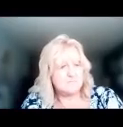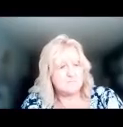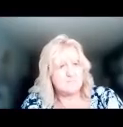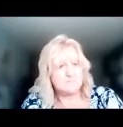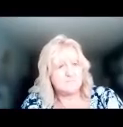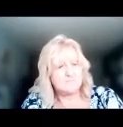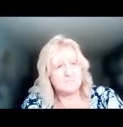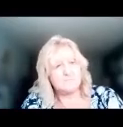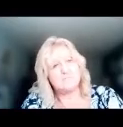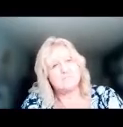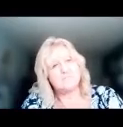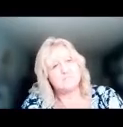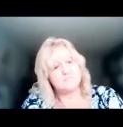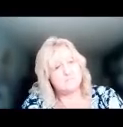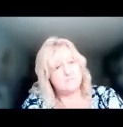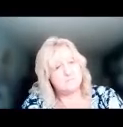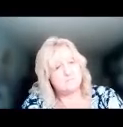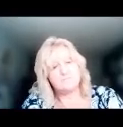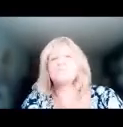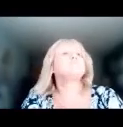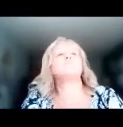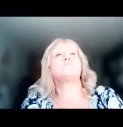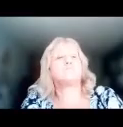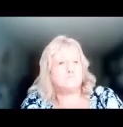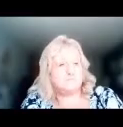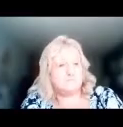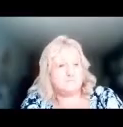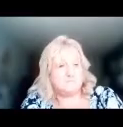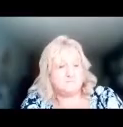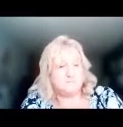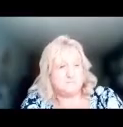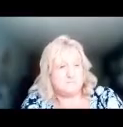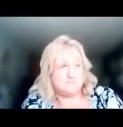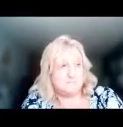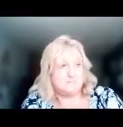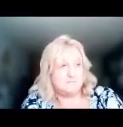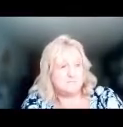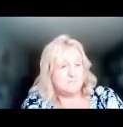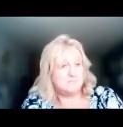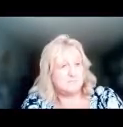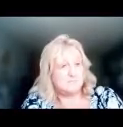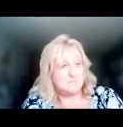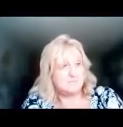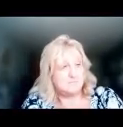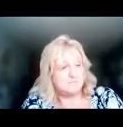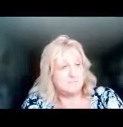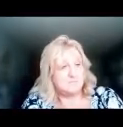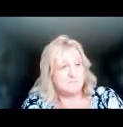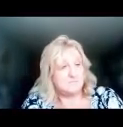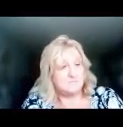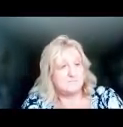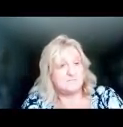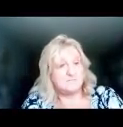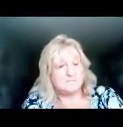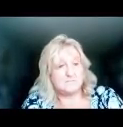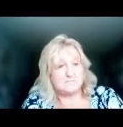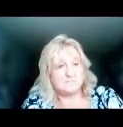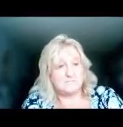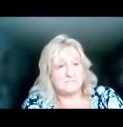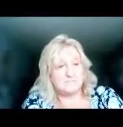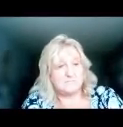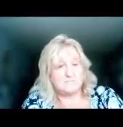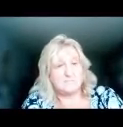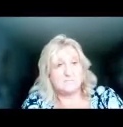actual, I mean, there's a couple of things around that. So yes, it's possible. So you'll